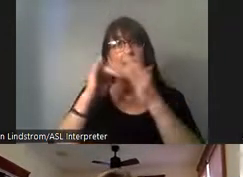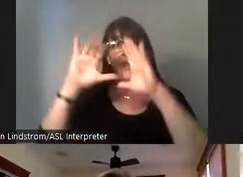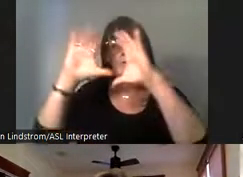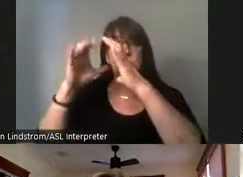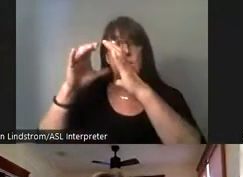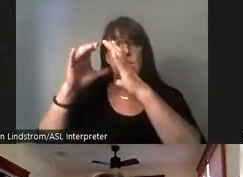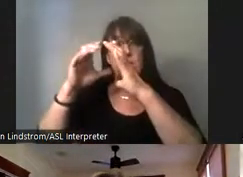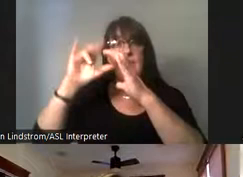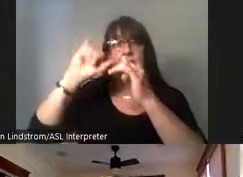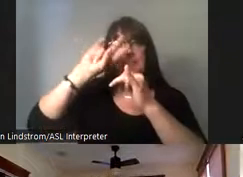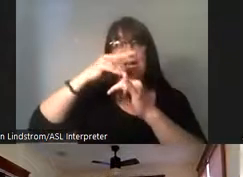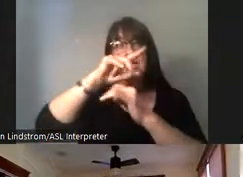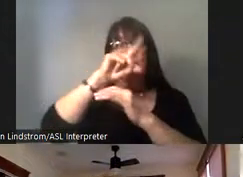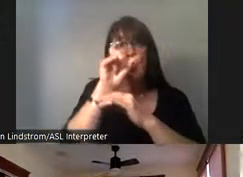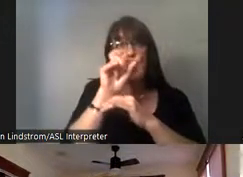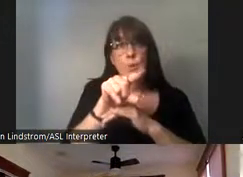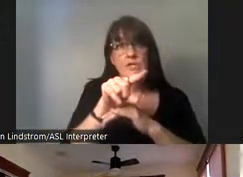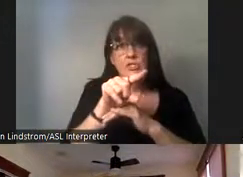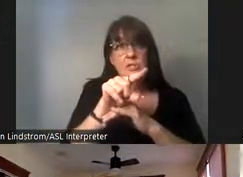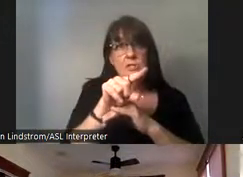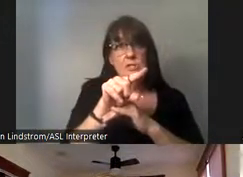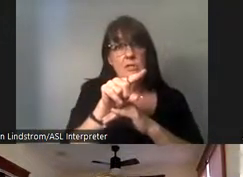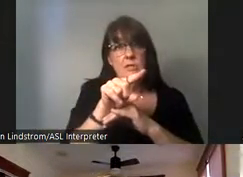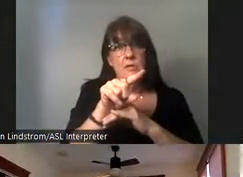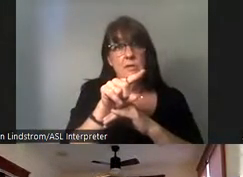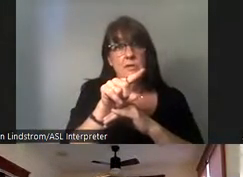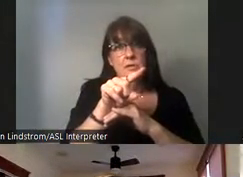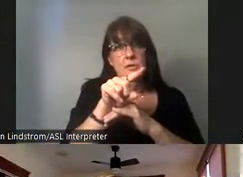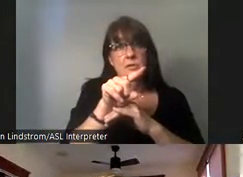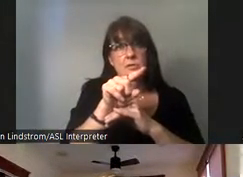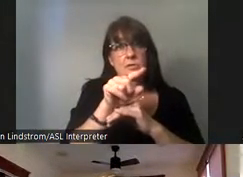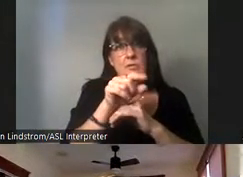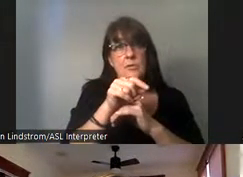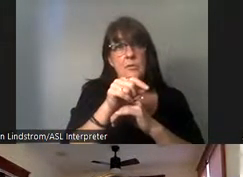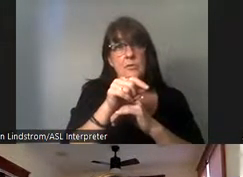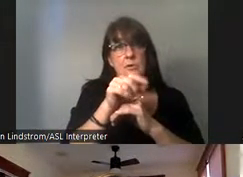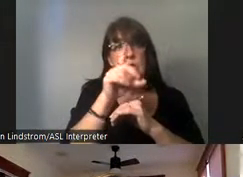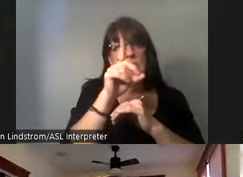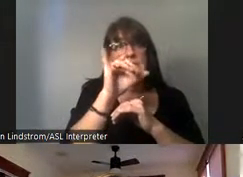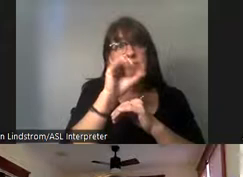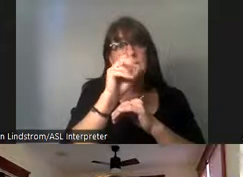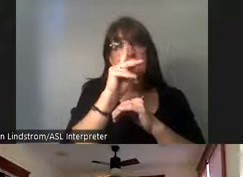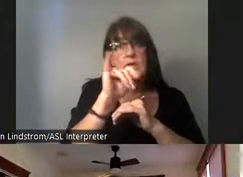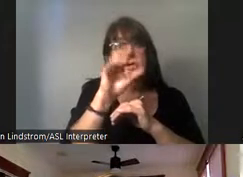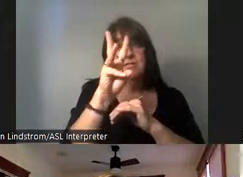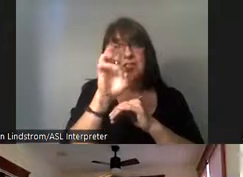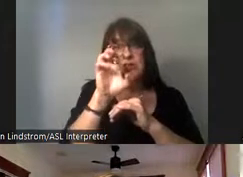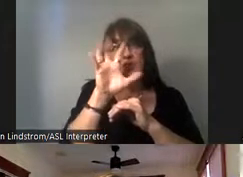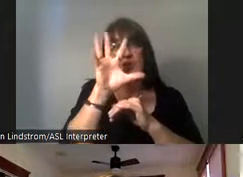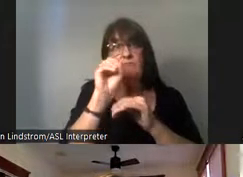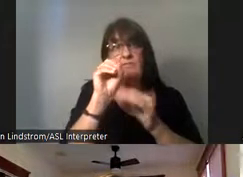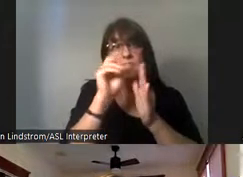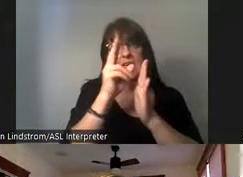second question was relative to the disparity about the 650 hours to the 200